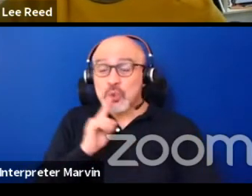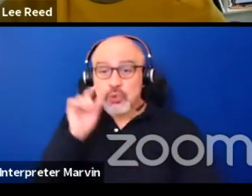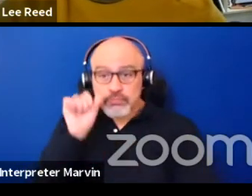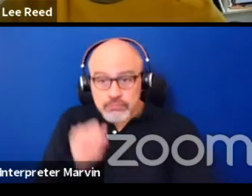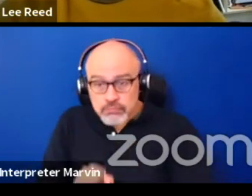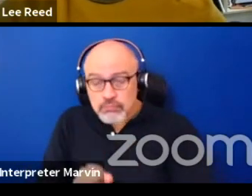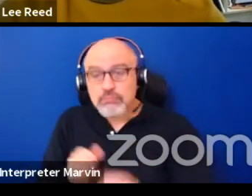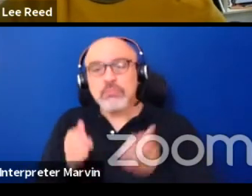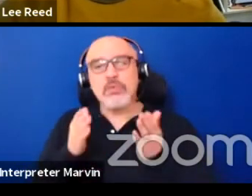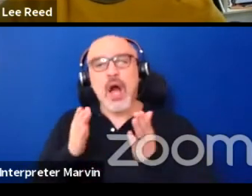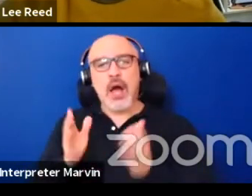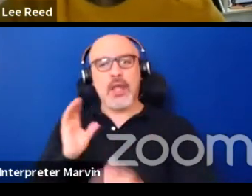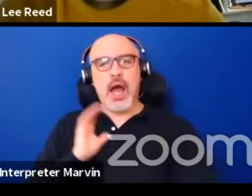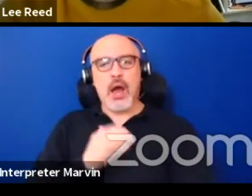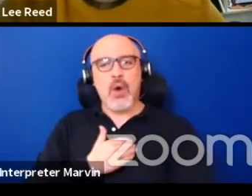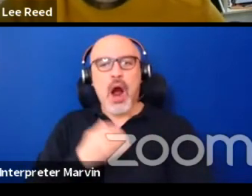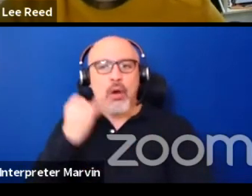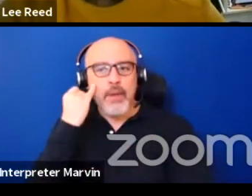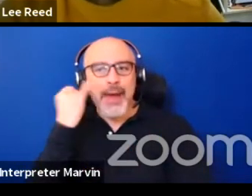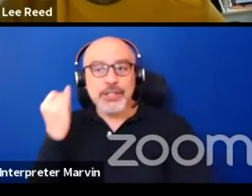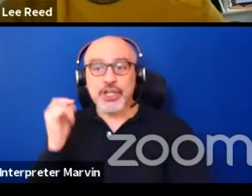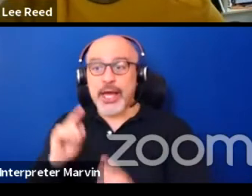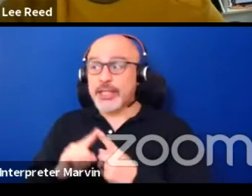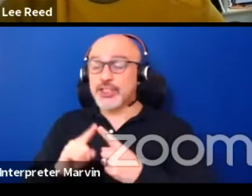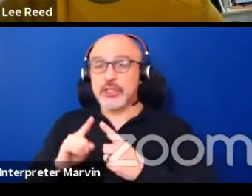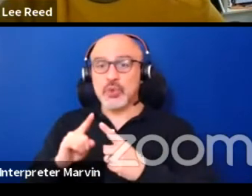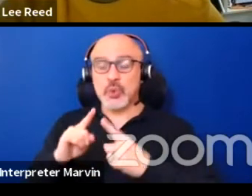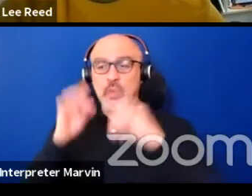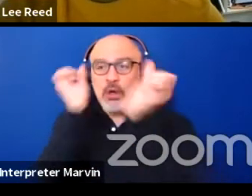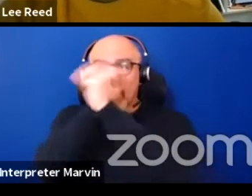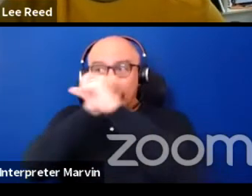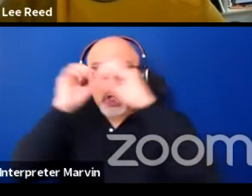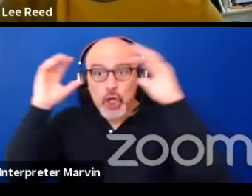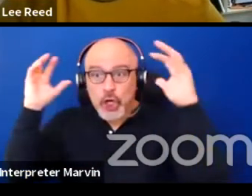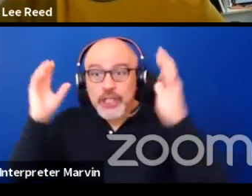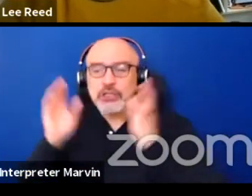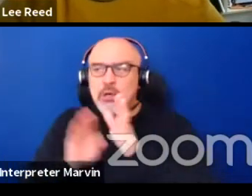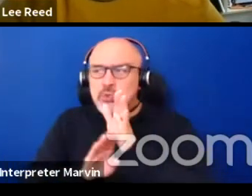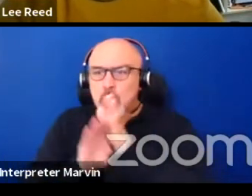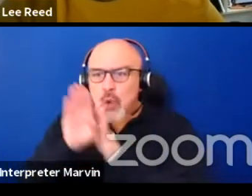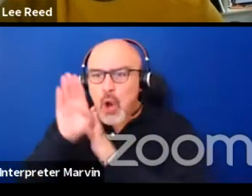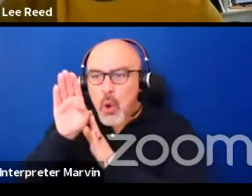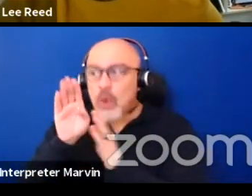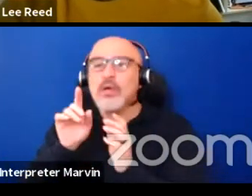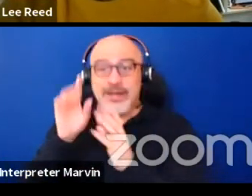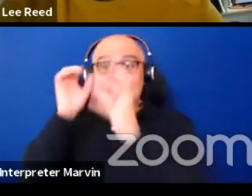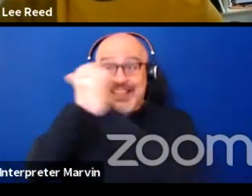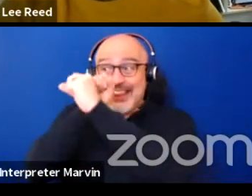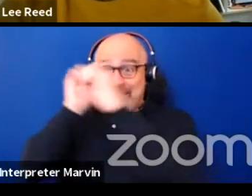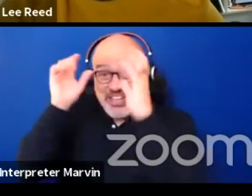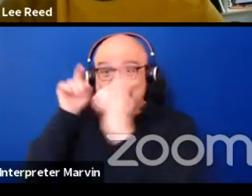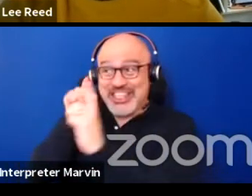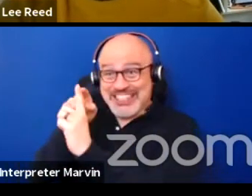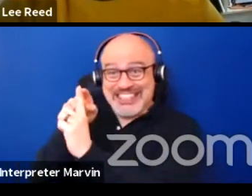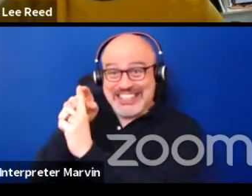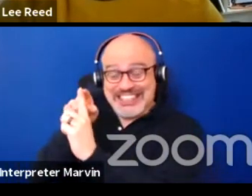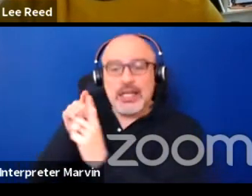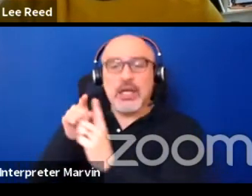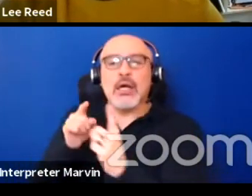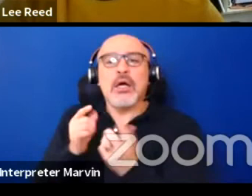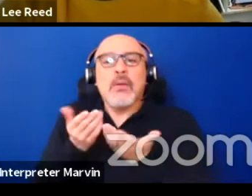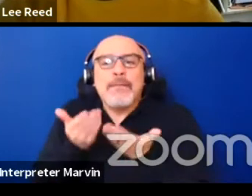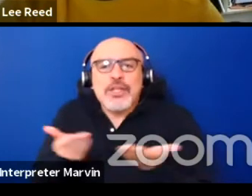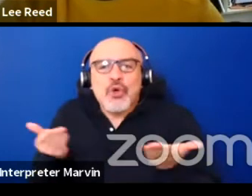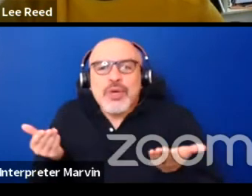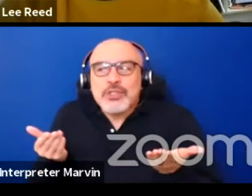our imaginations to flourish, we've got to be able to not only have the vision, but then have the resources to make